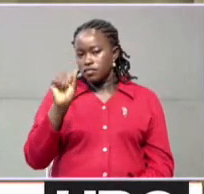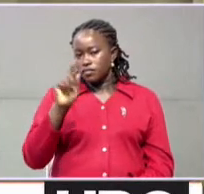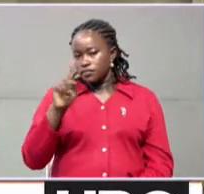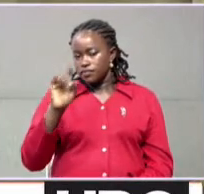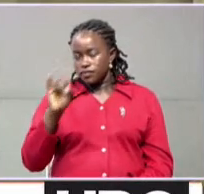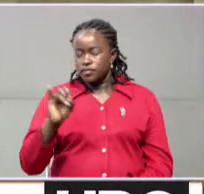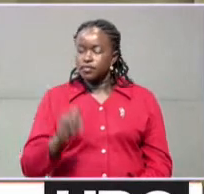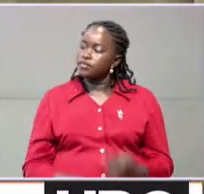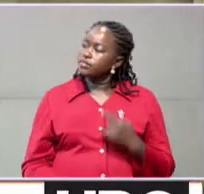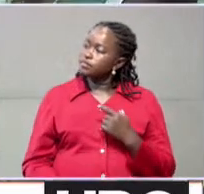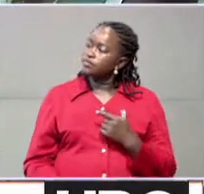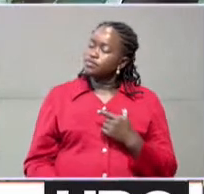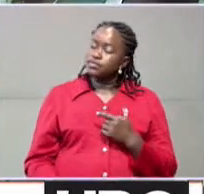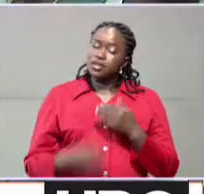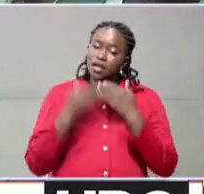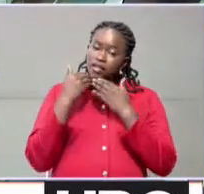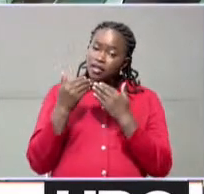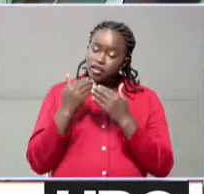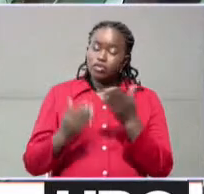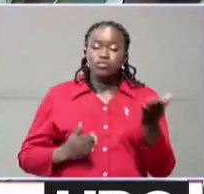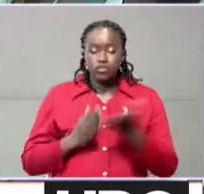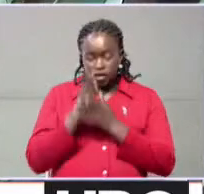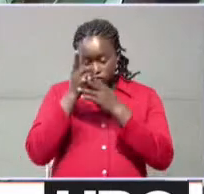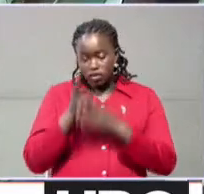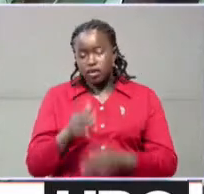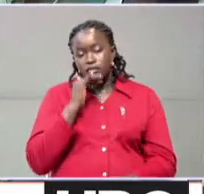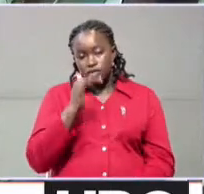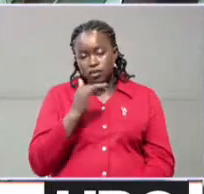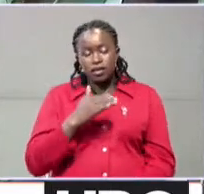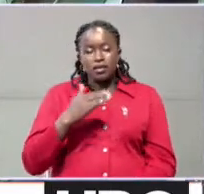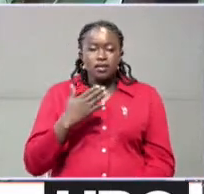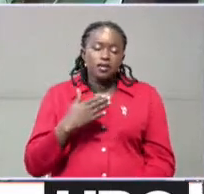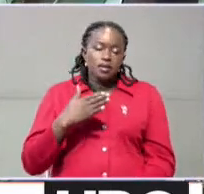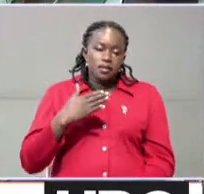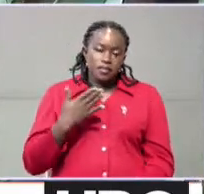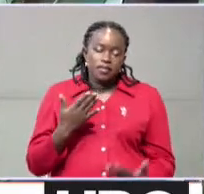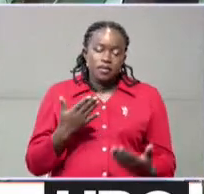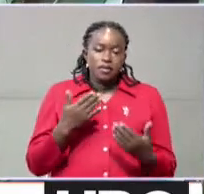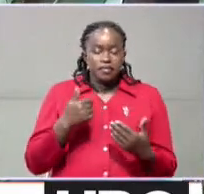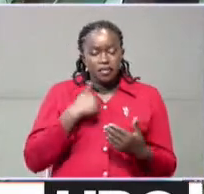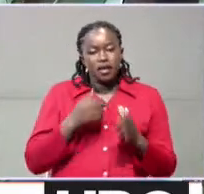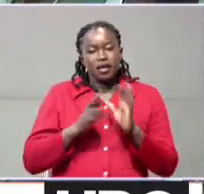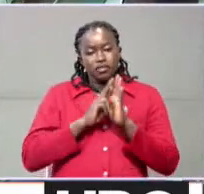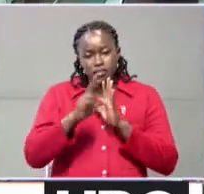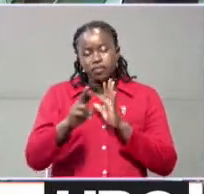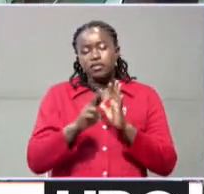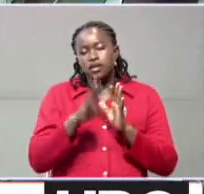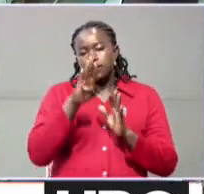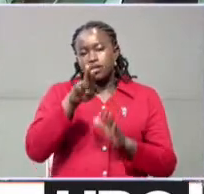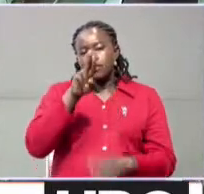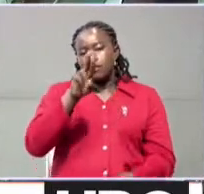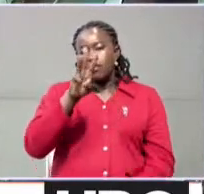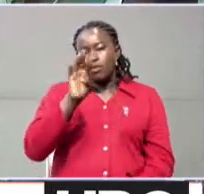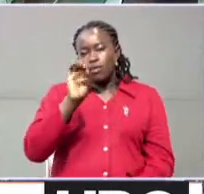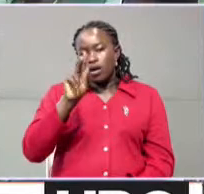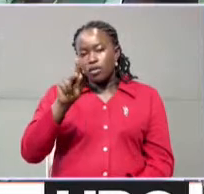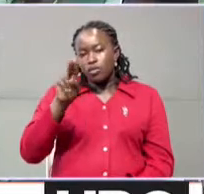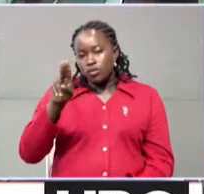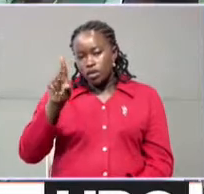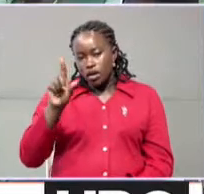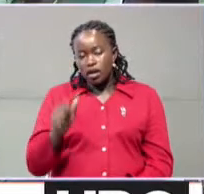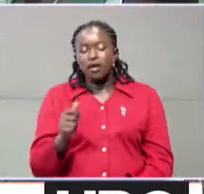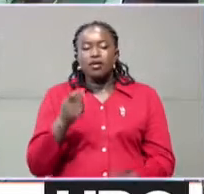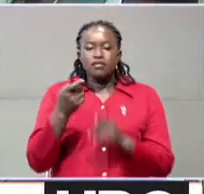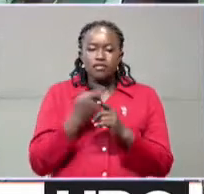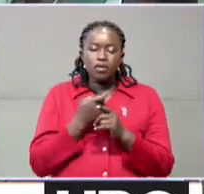thank you right honorable speaker my name is zimbabwe's pastor i represent huecola county from wiener district right honorable